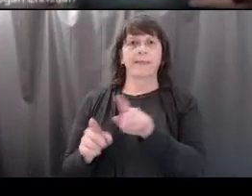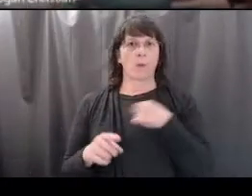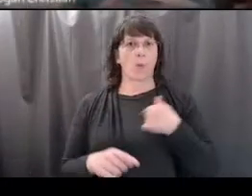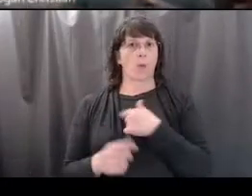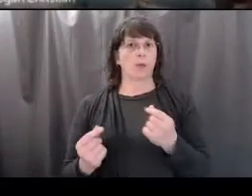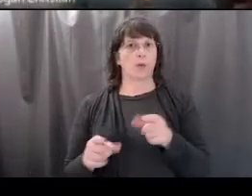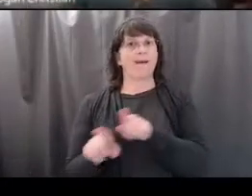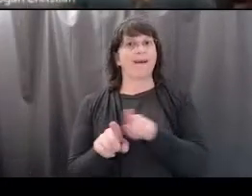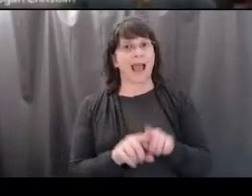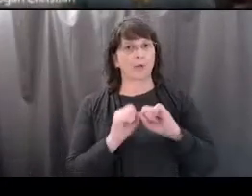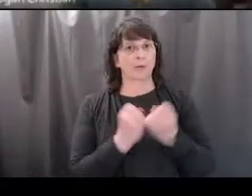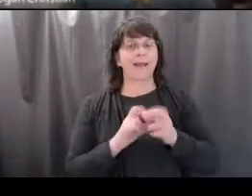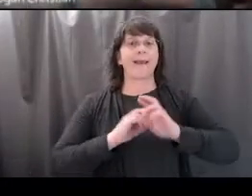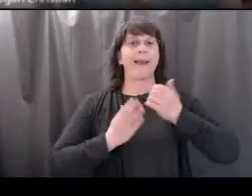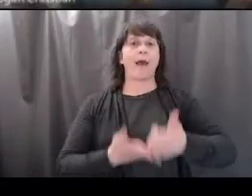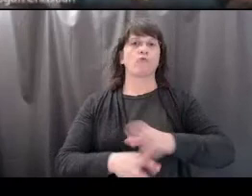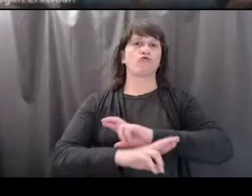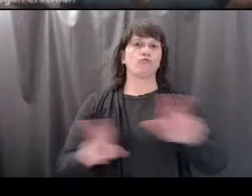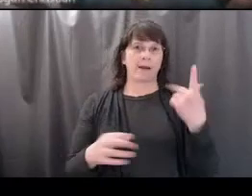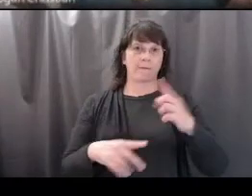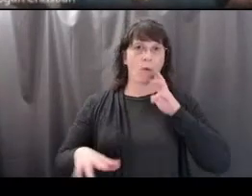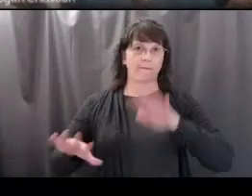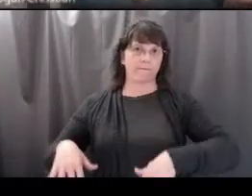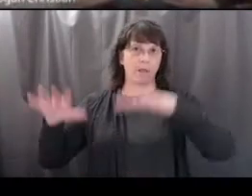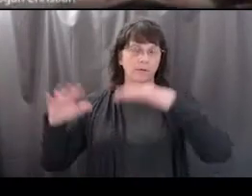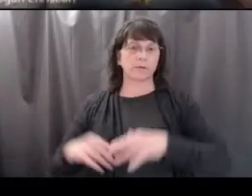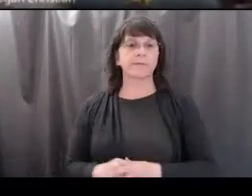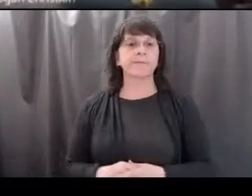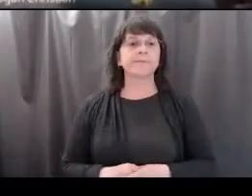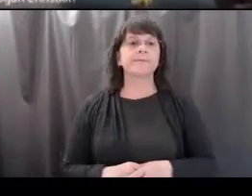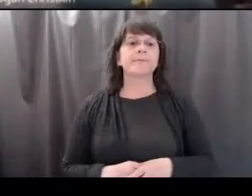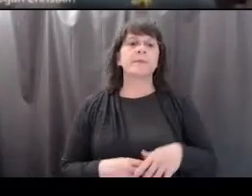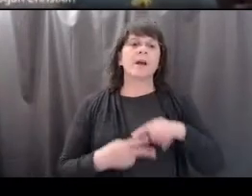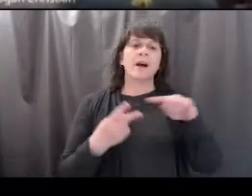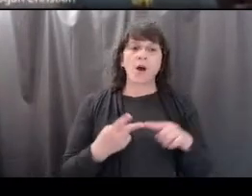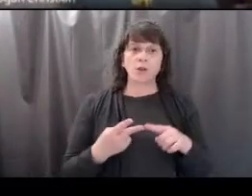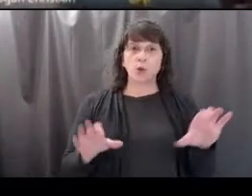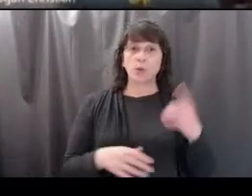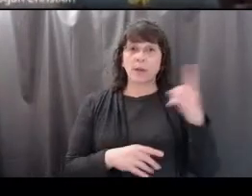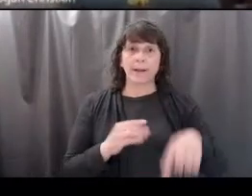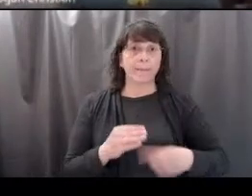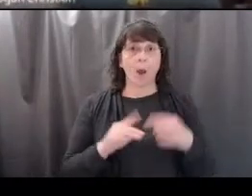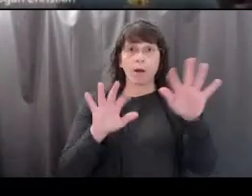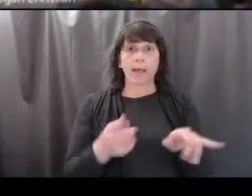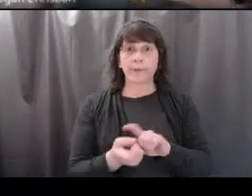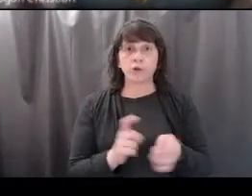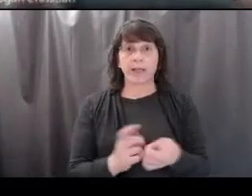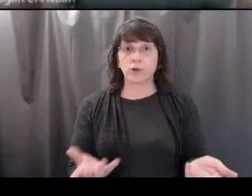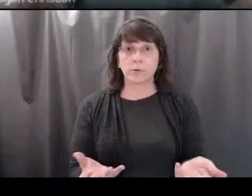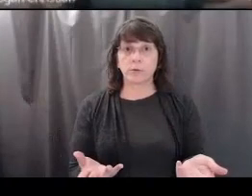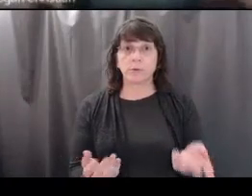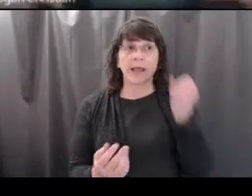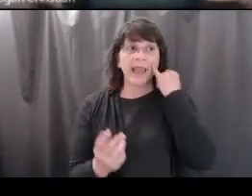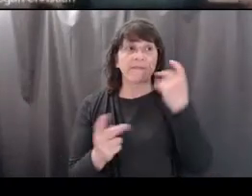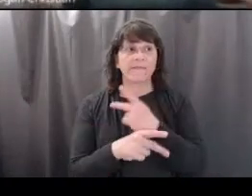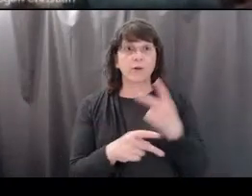help us be ready for floods. Another thing is to just do something about climate change, right? If we find ways to